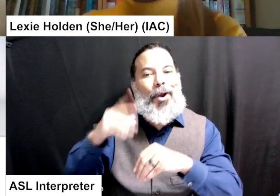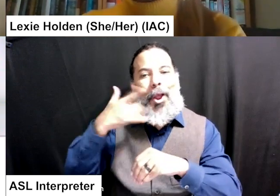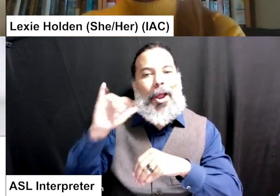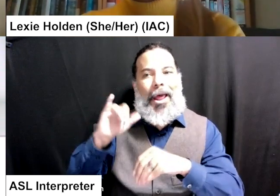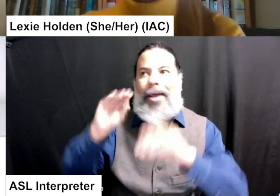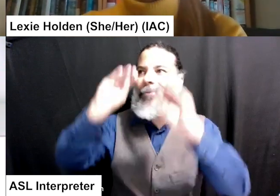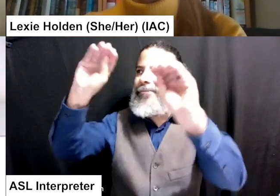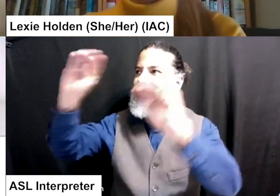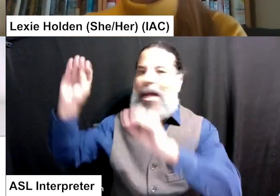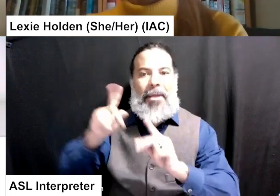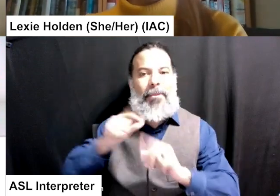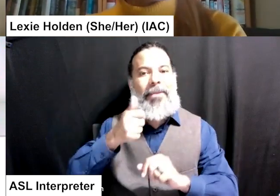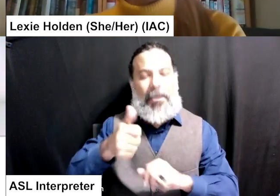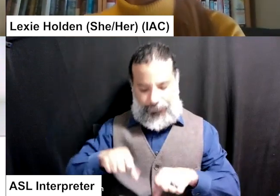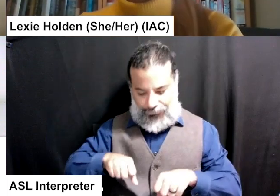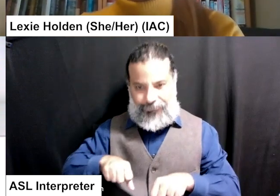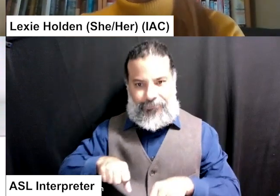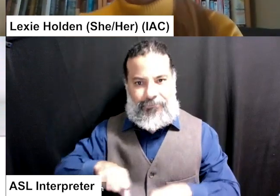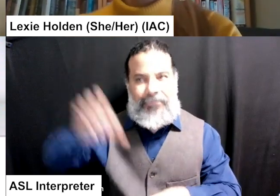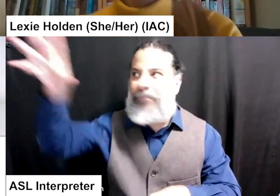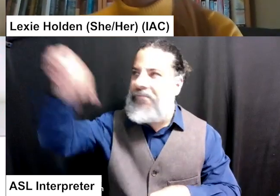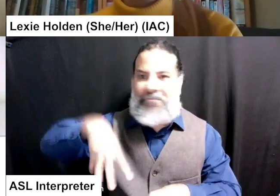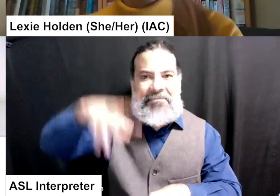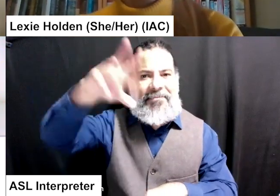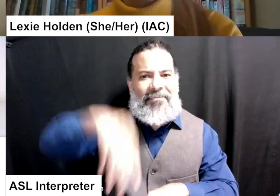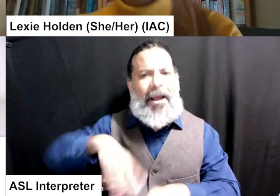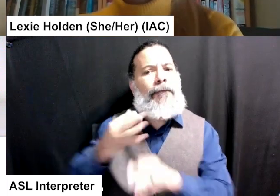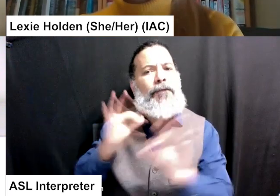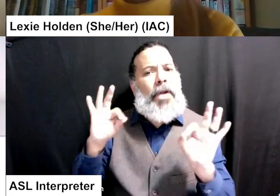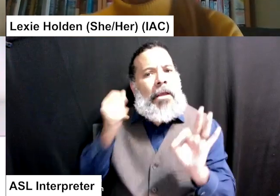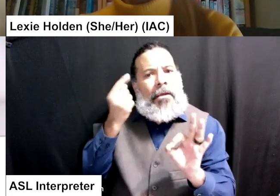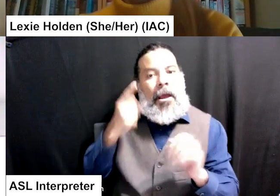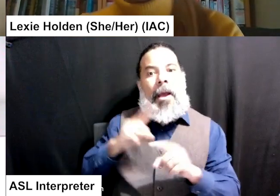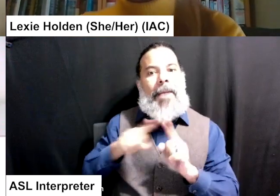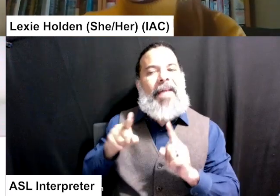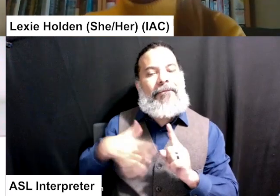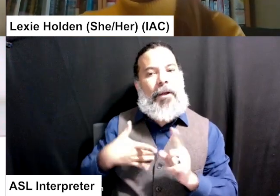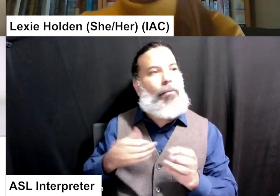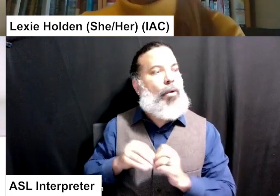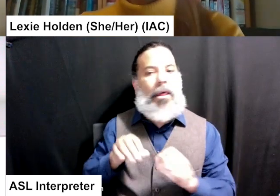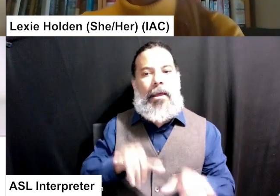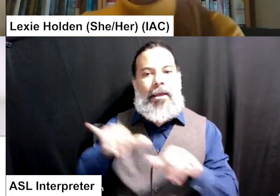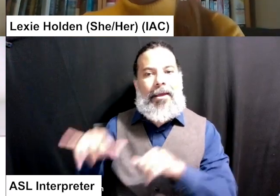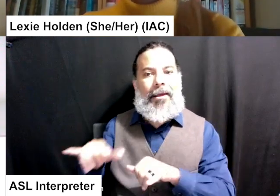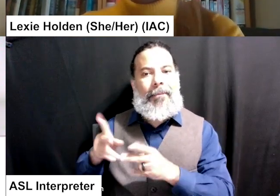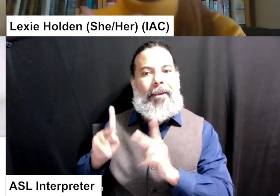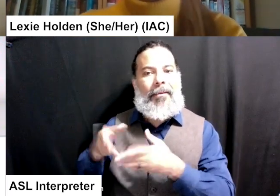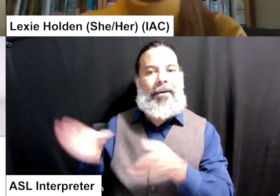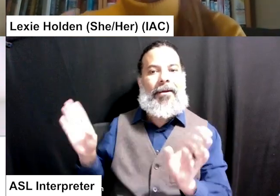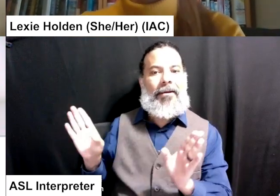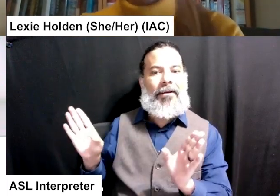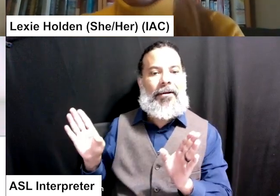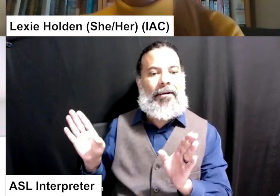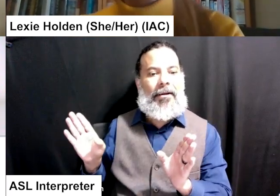cart and shop for their free food items with all the same dignity that they would in a regular grocery store. They just pick out what they want. There are